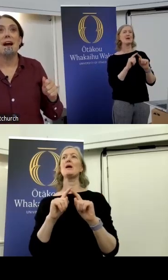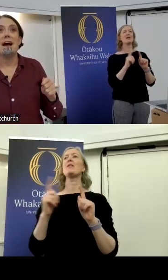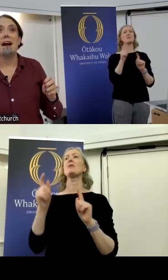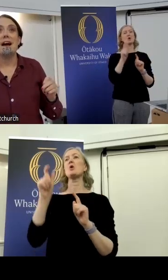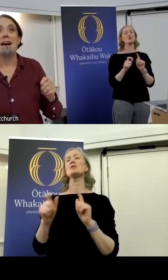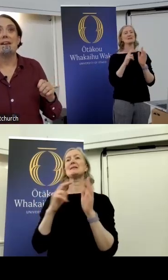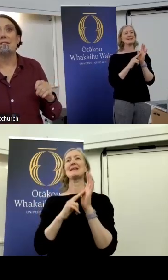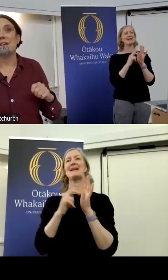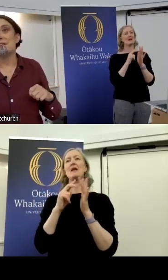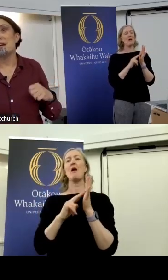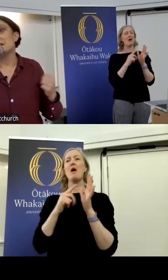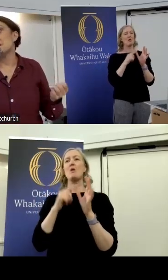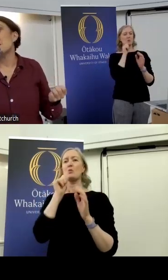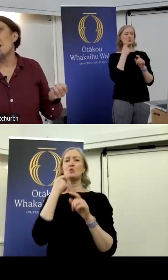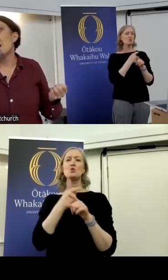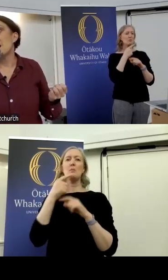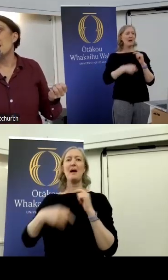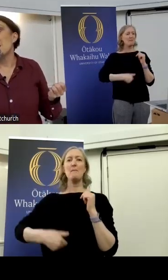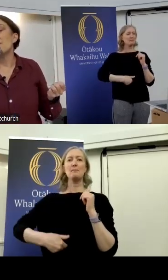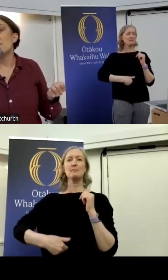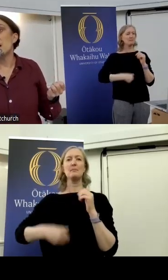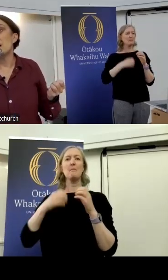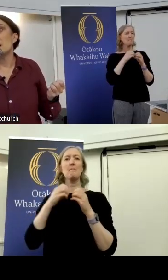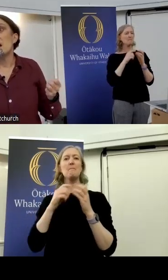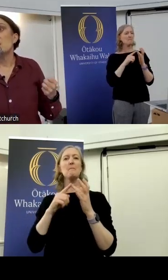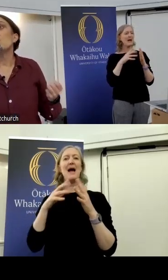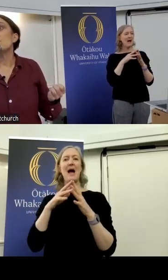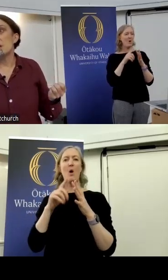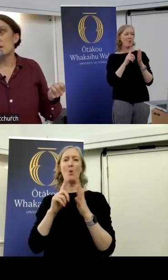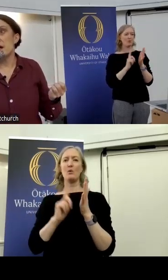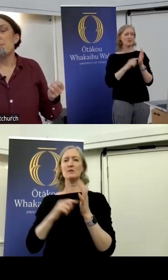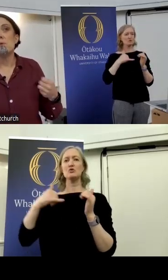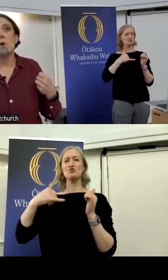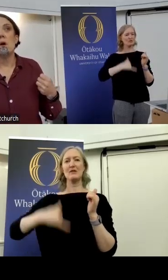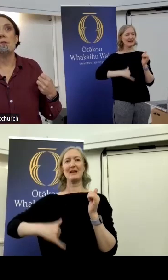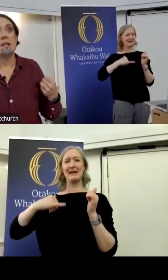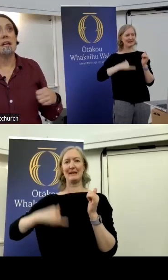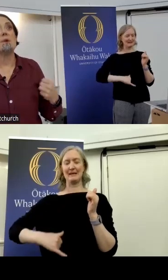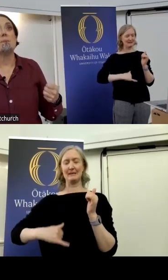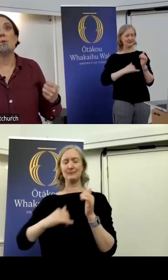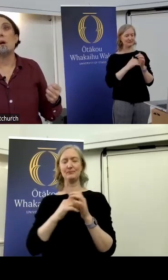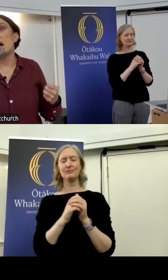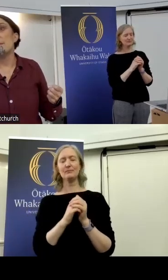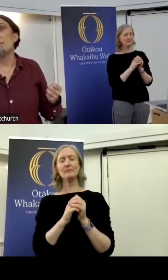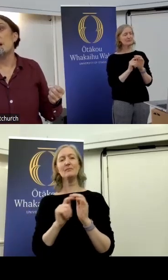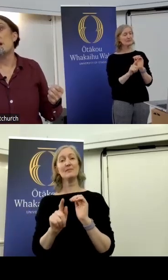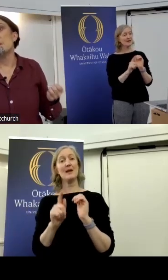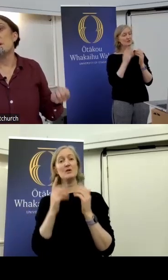screening. And I think that that's a very good example of inequitable